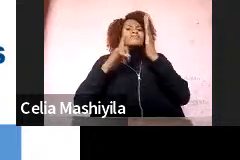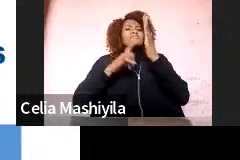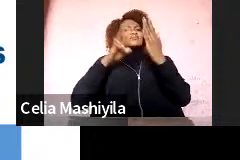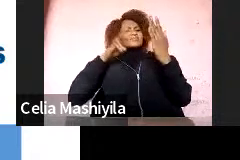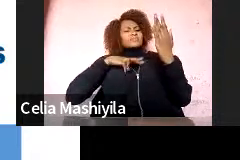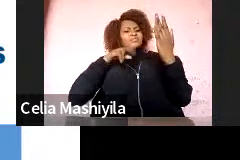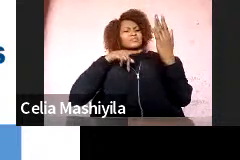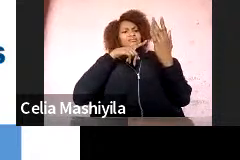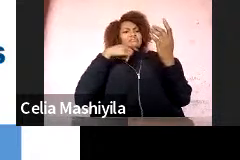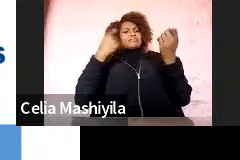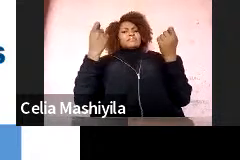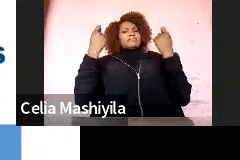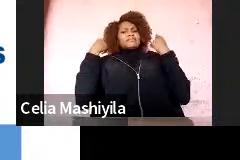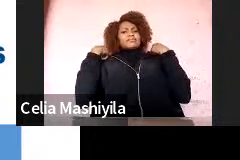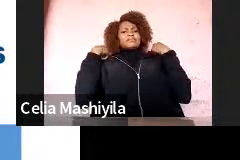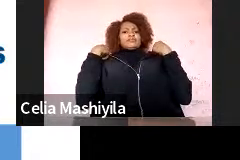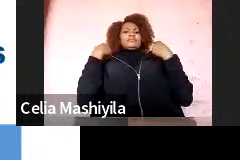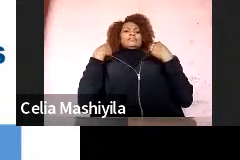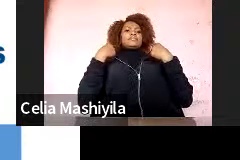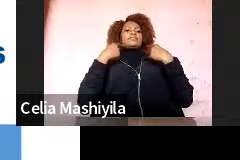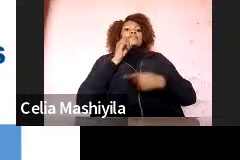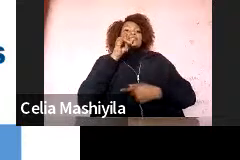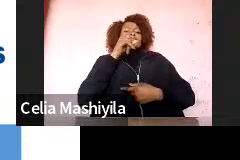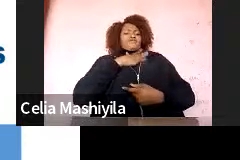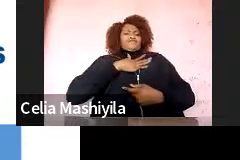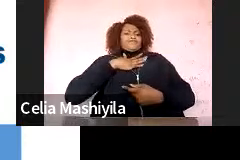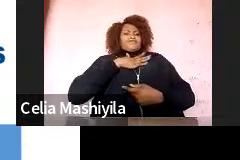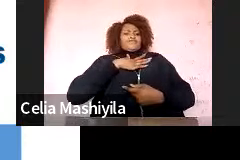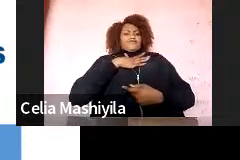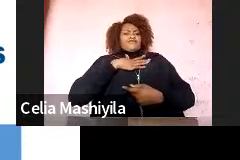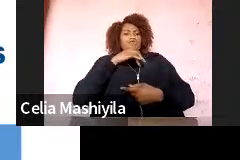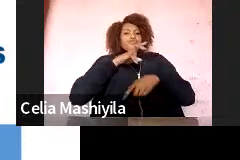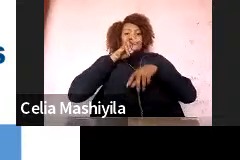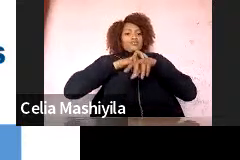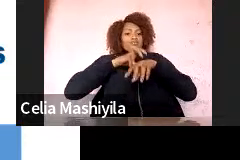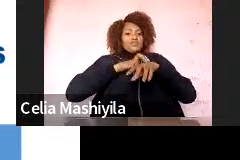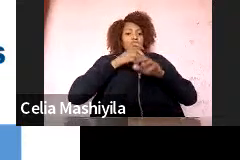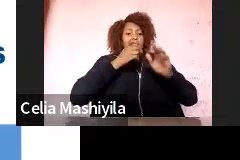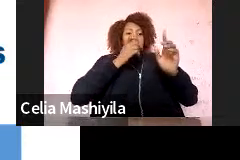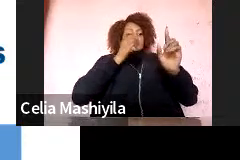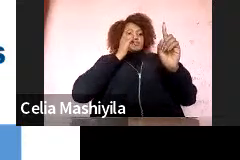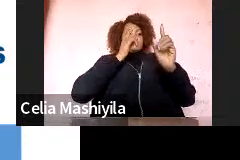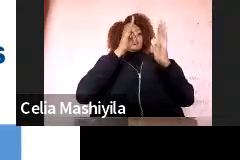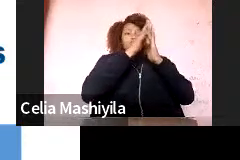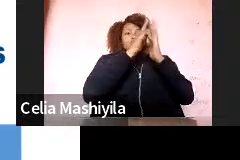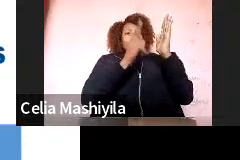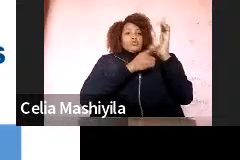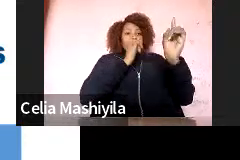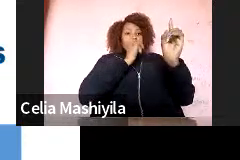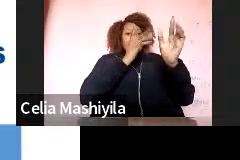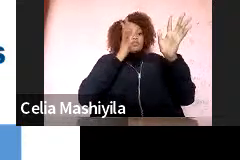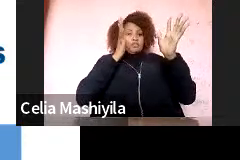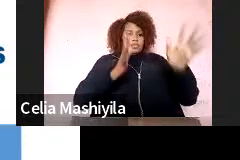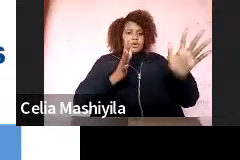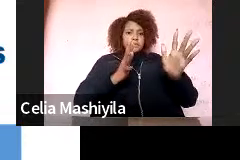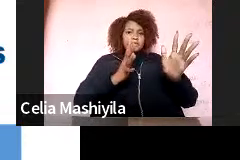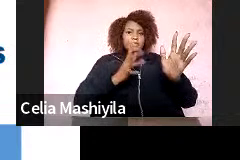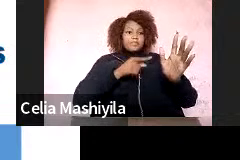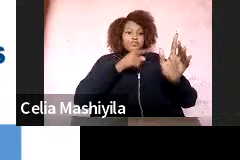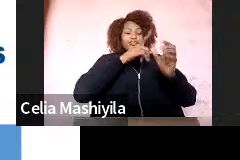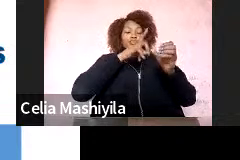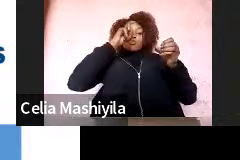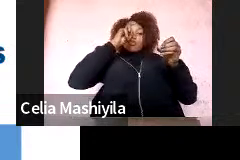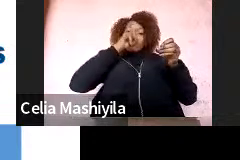need and you feel you need representation by a professional who are ethical, qualified and